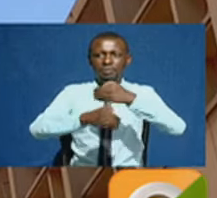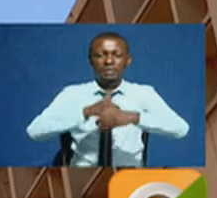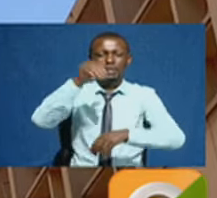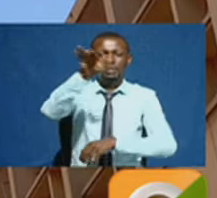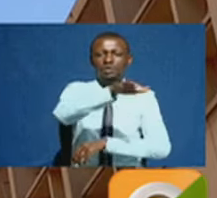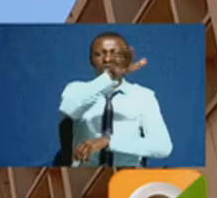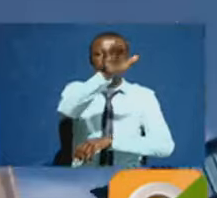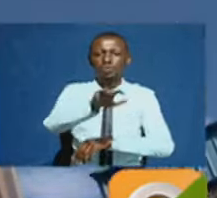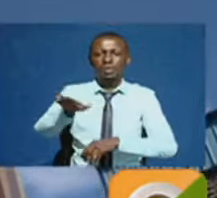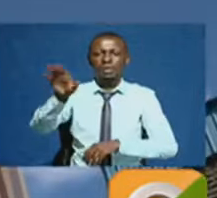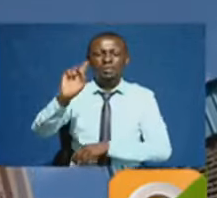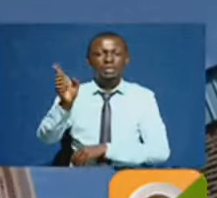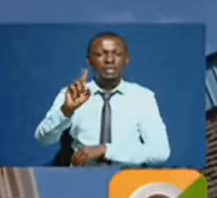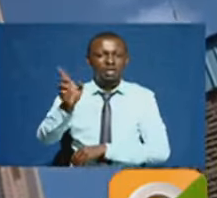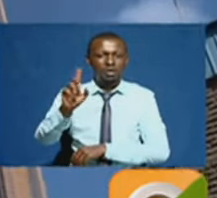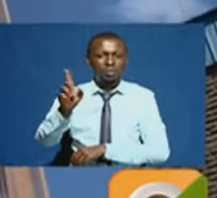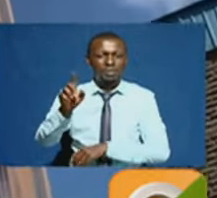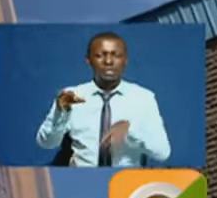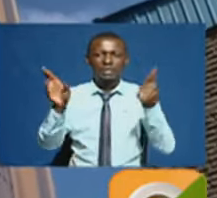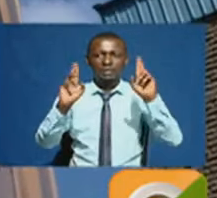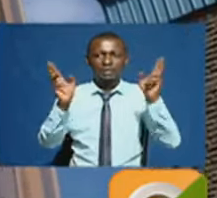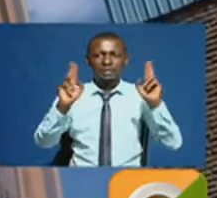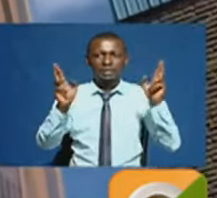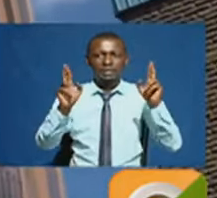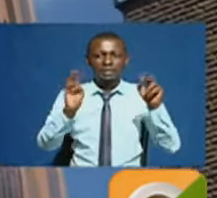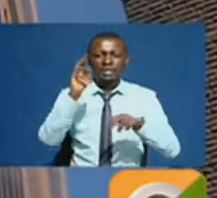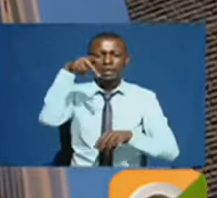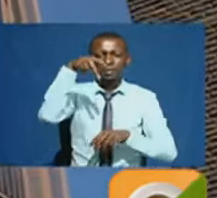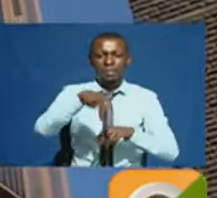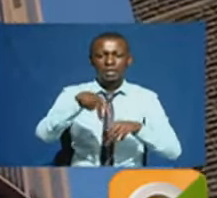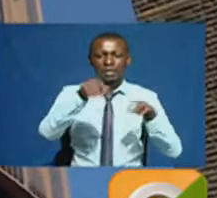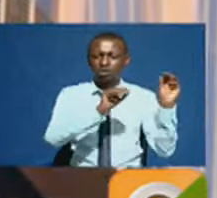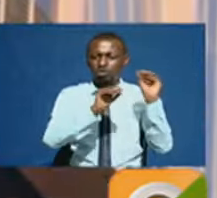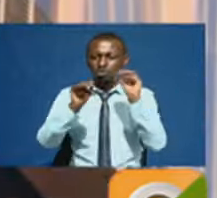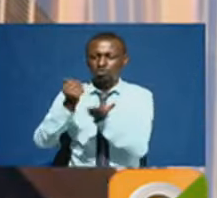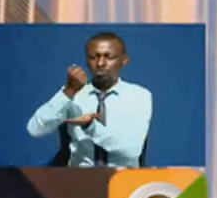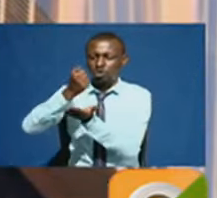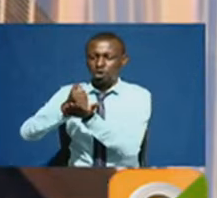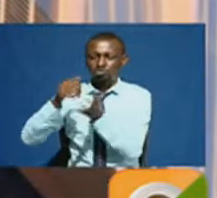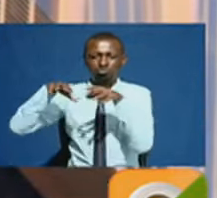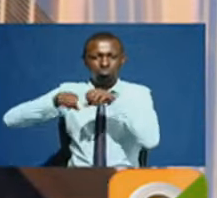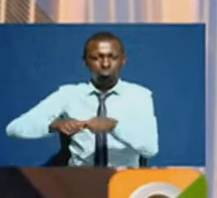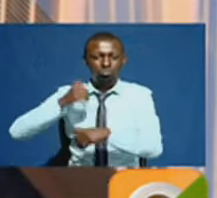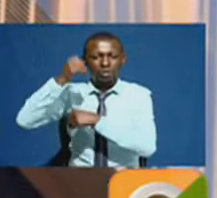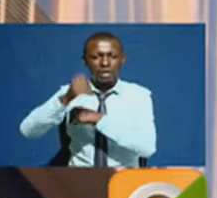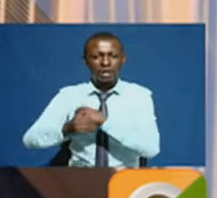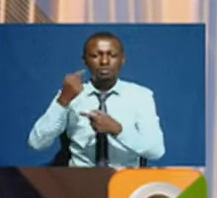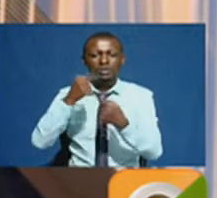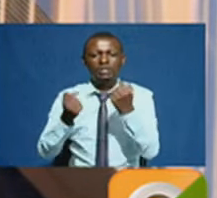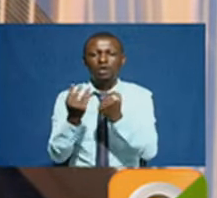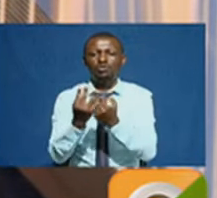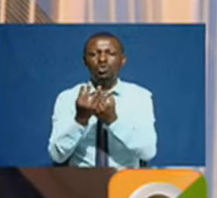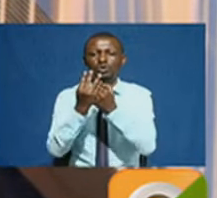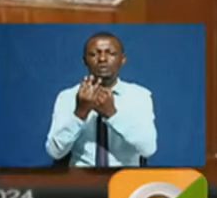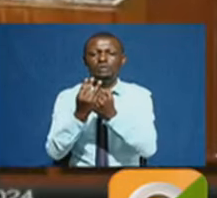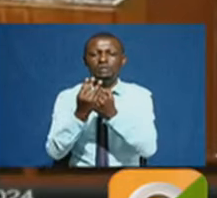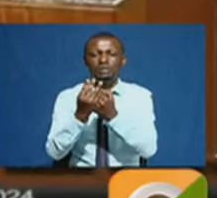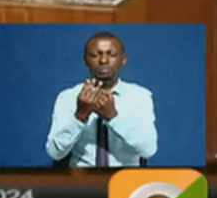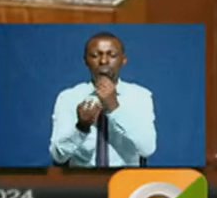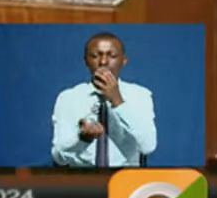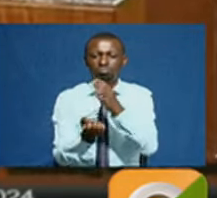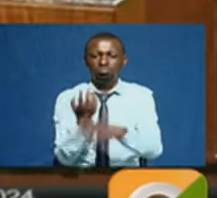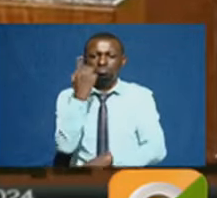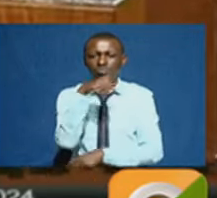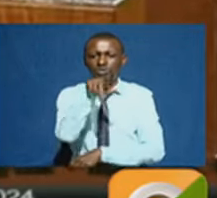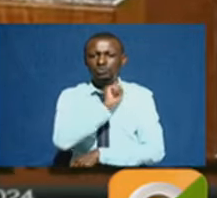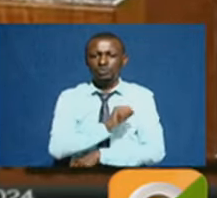Tower in Nairobi is now ready for occupation by legislators, nearly 14 years since its commissioning. The